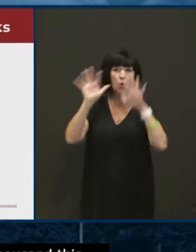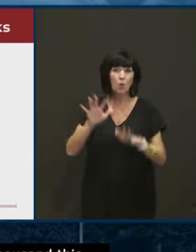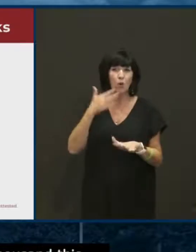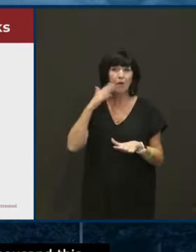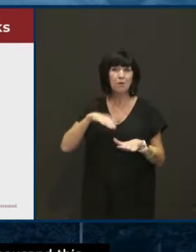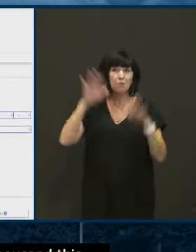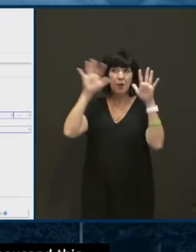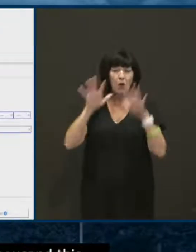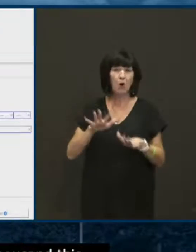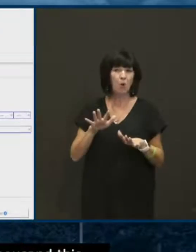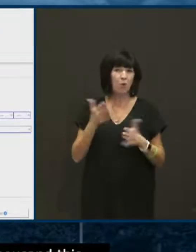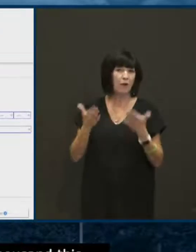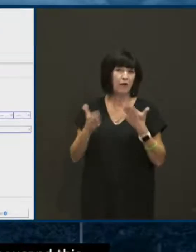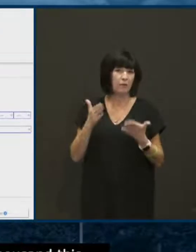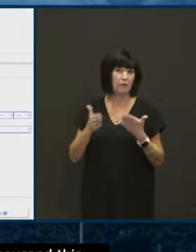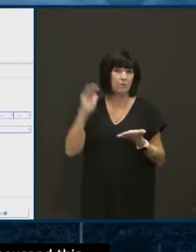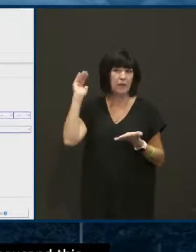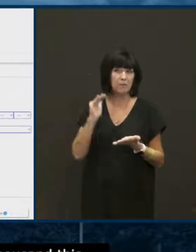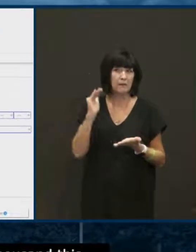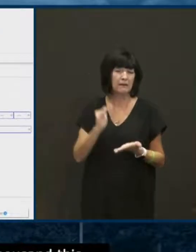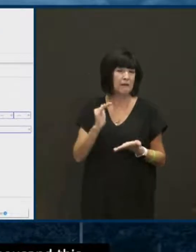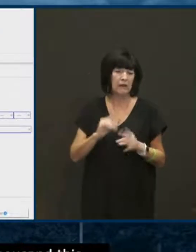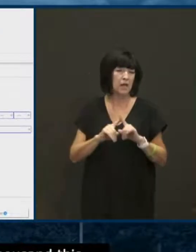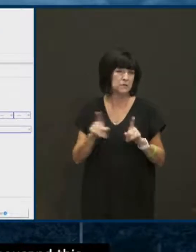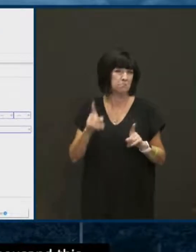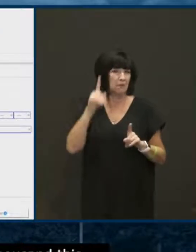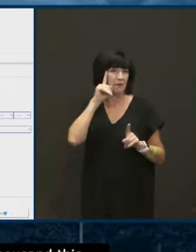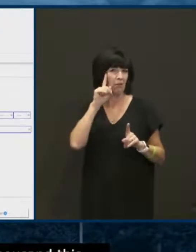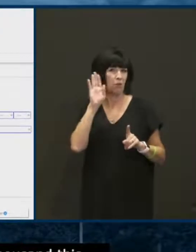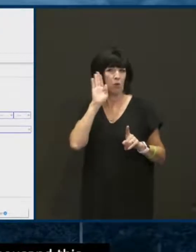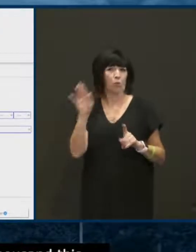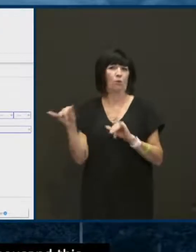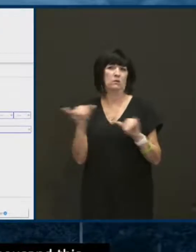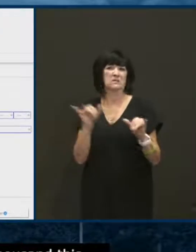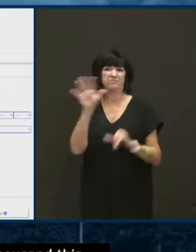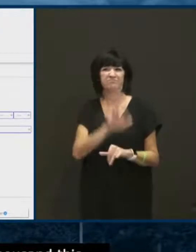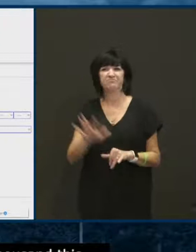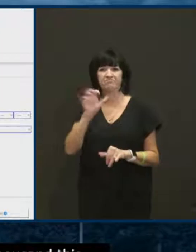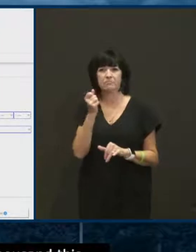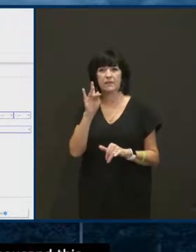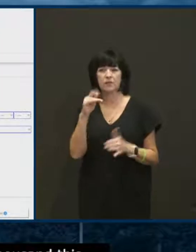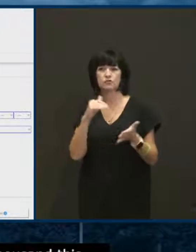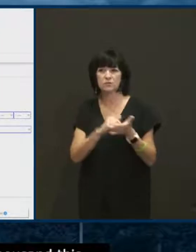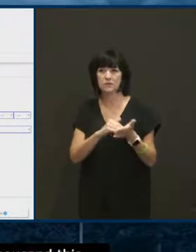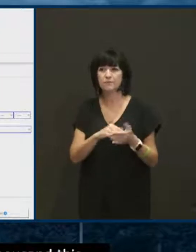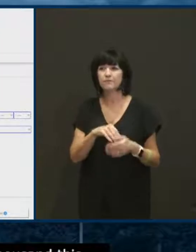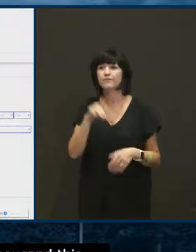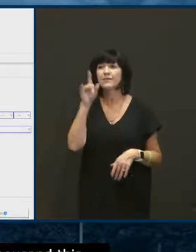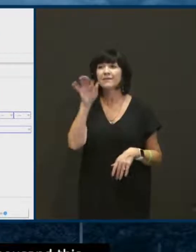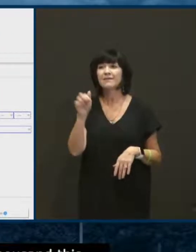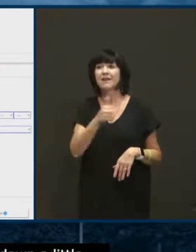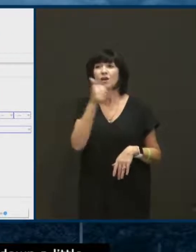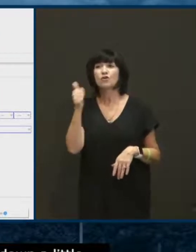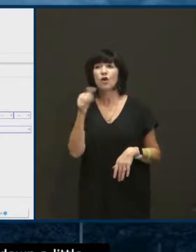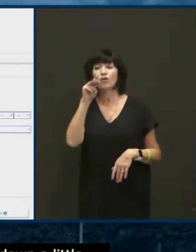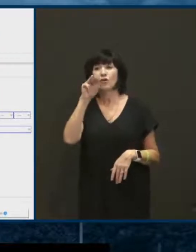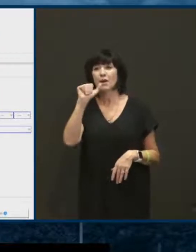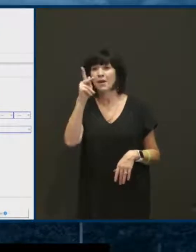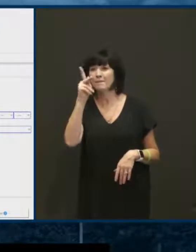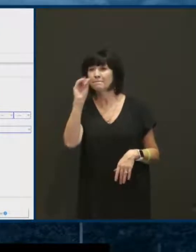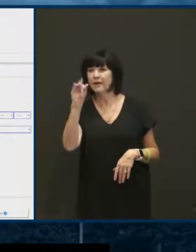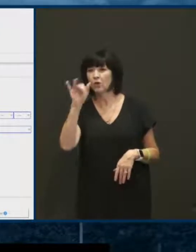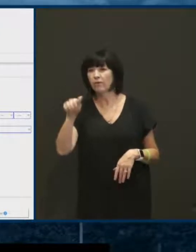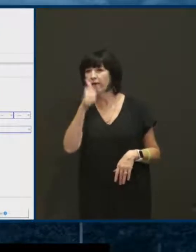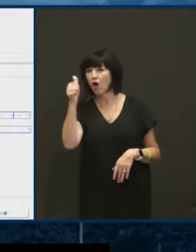the week. So the last point I want to talk about is a company called Mako. It's another lab we're using. I know you've heard